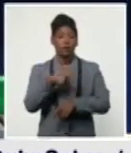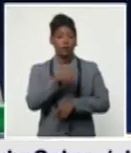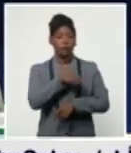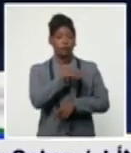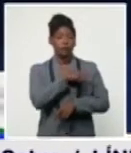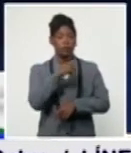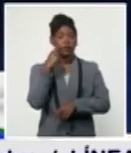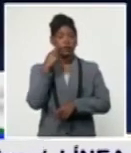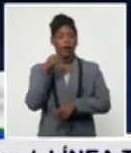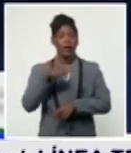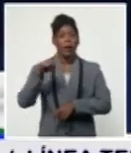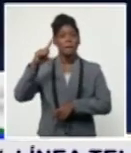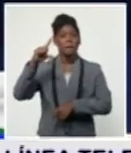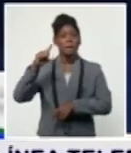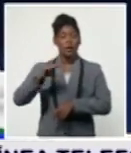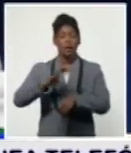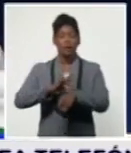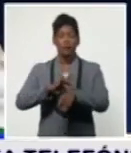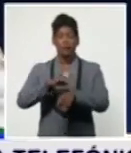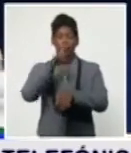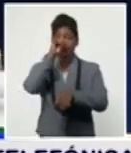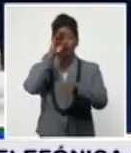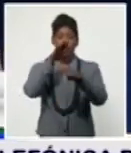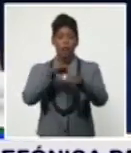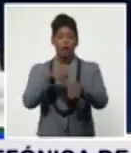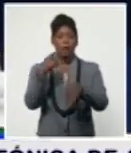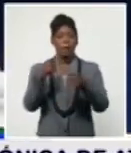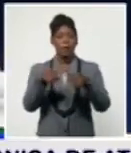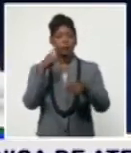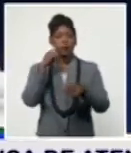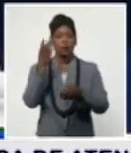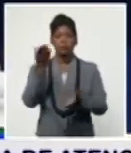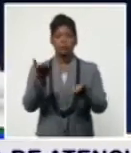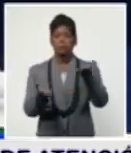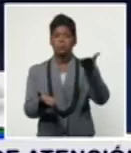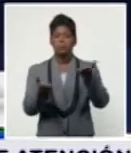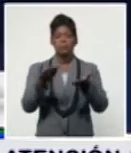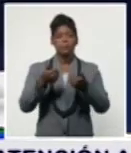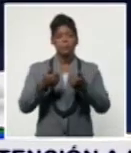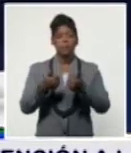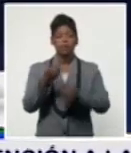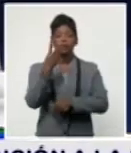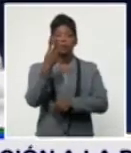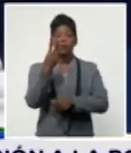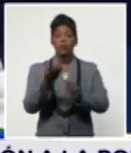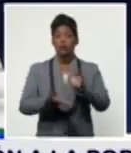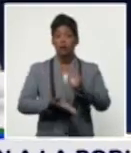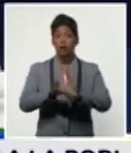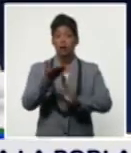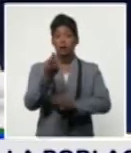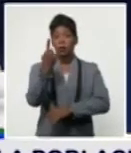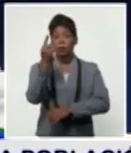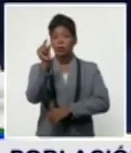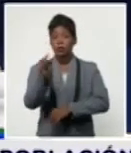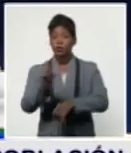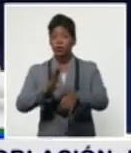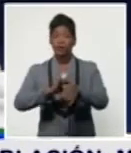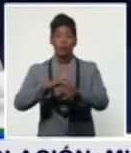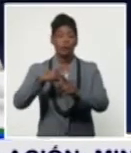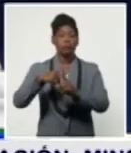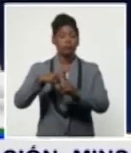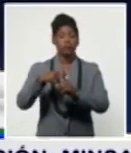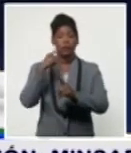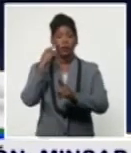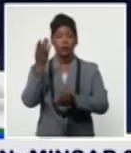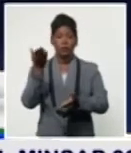day. There were few, but that corresponds to the number of cases we have had in the last few days, which are decreasing. But nonetheless, it's a